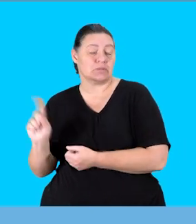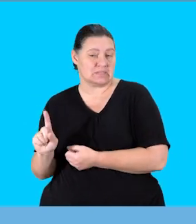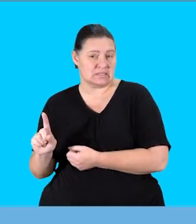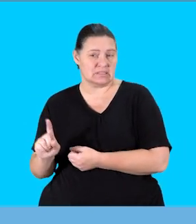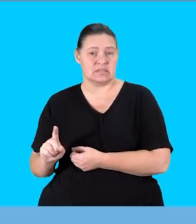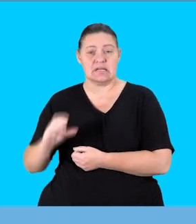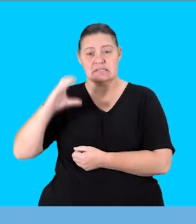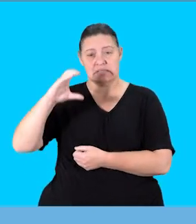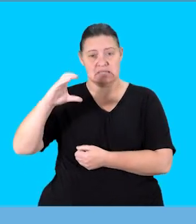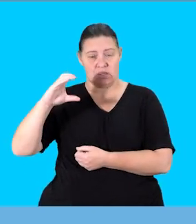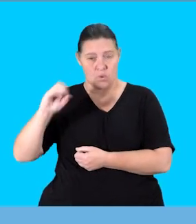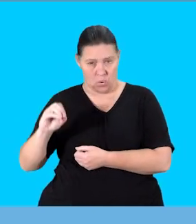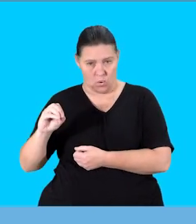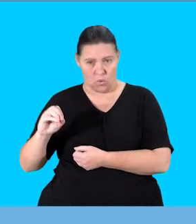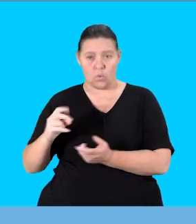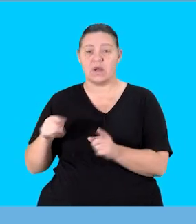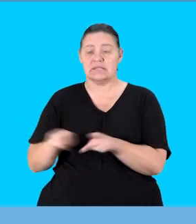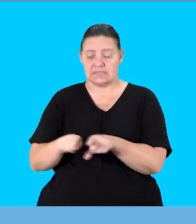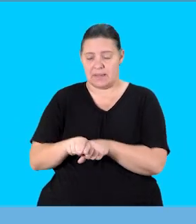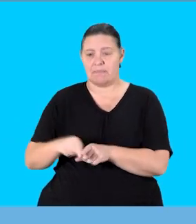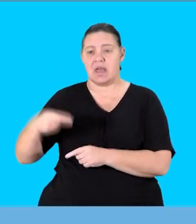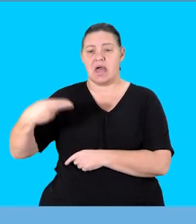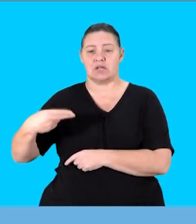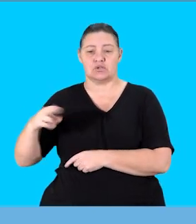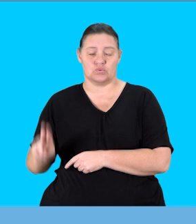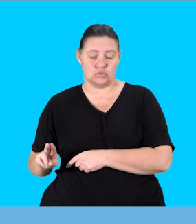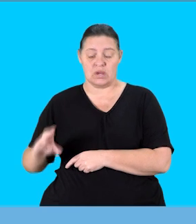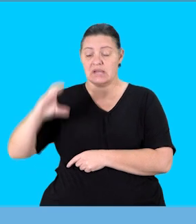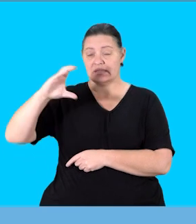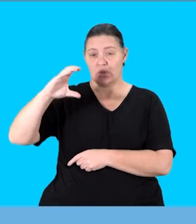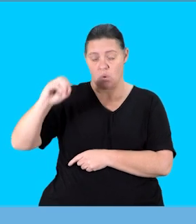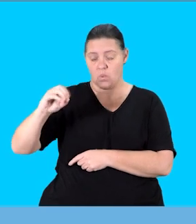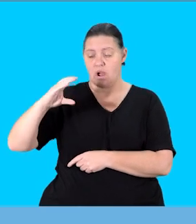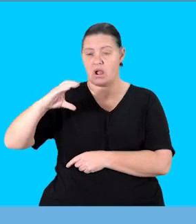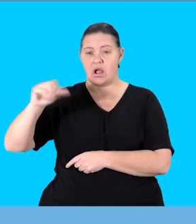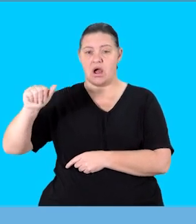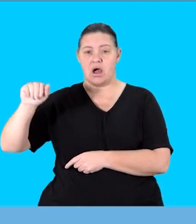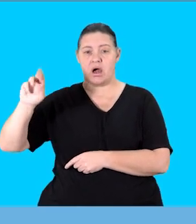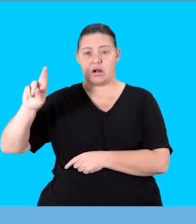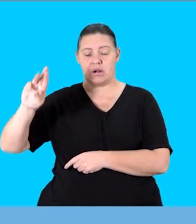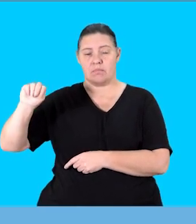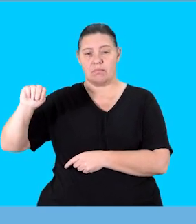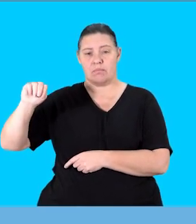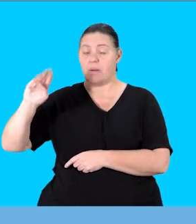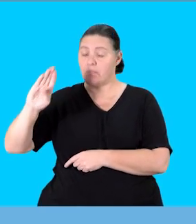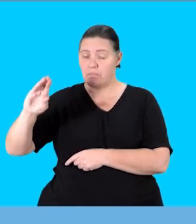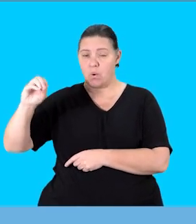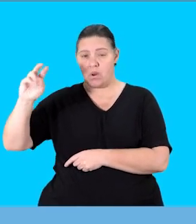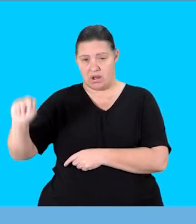are CO and H2. So CO is your carbon